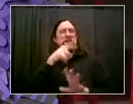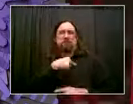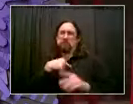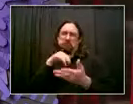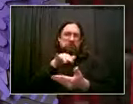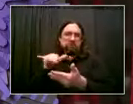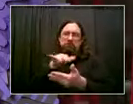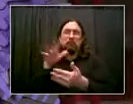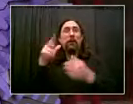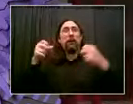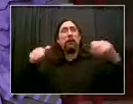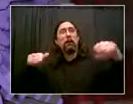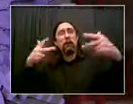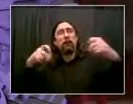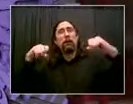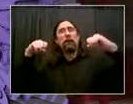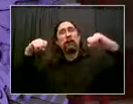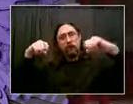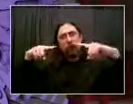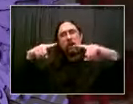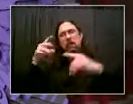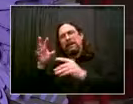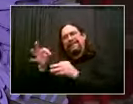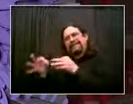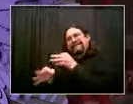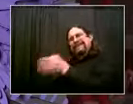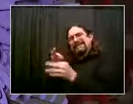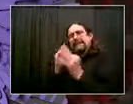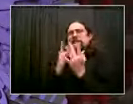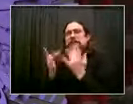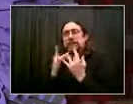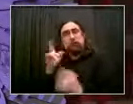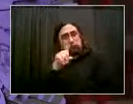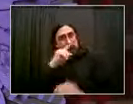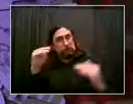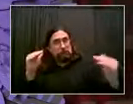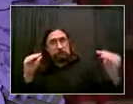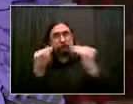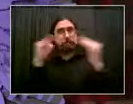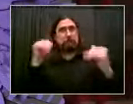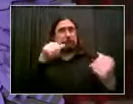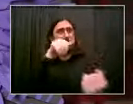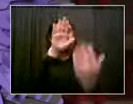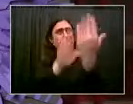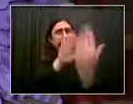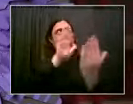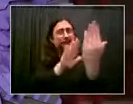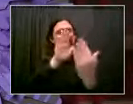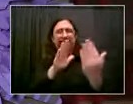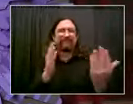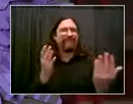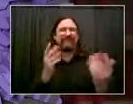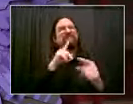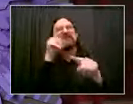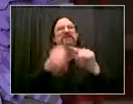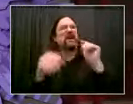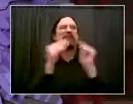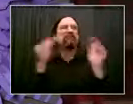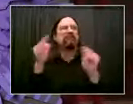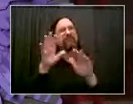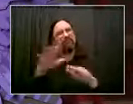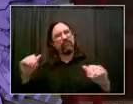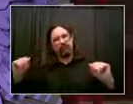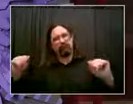least half are fully vaccinated, and even more will be by September. And now, for most of our middle and high school students are eligible